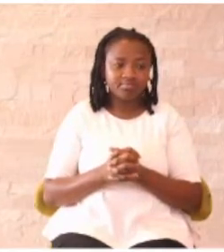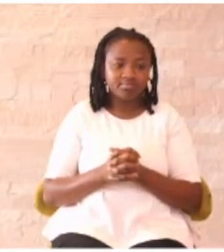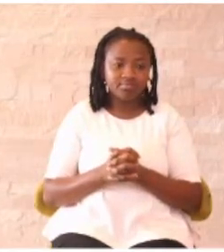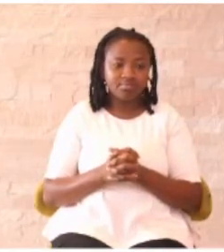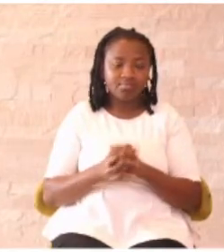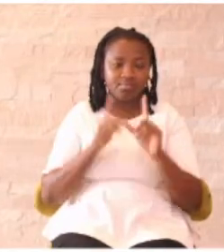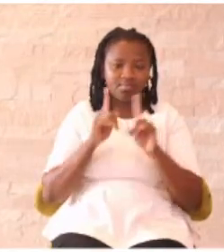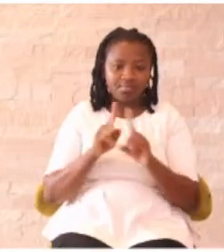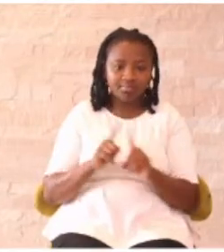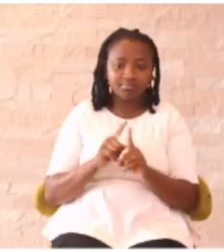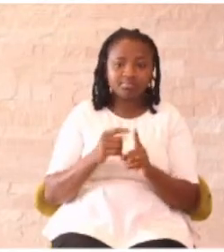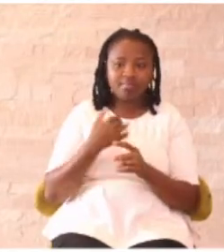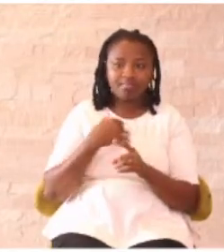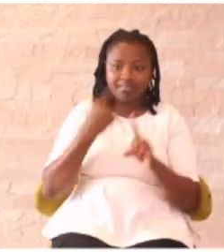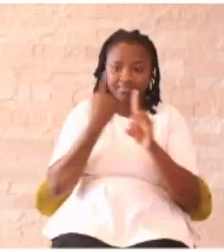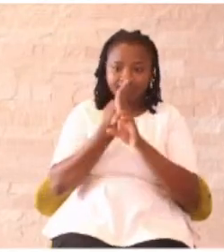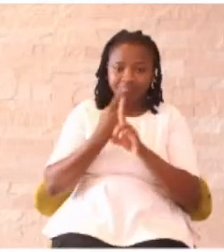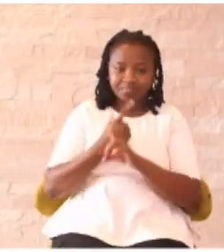trainings, disability